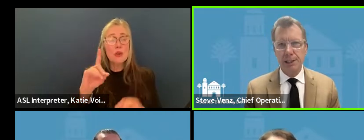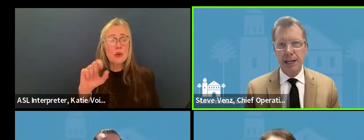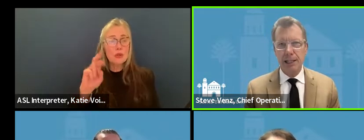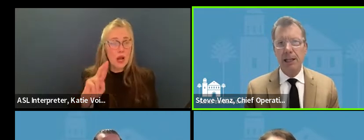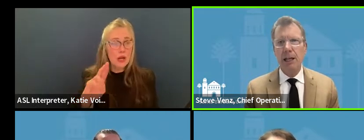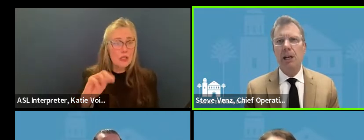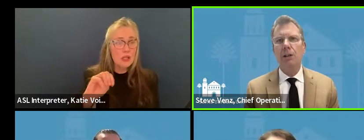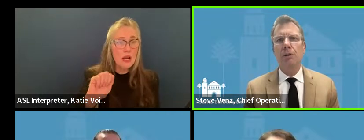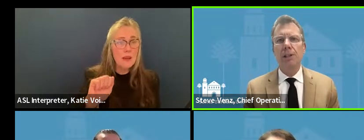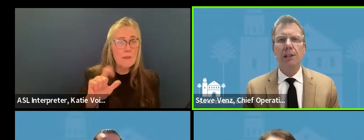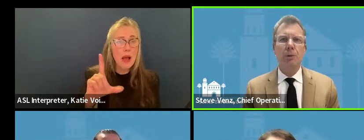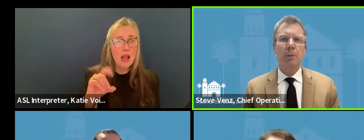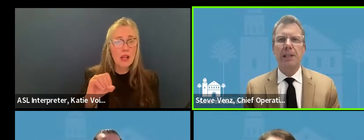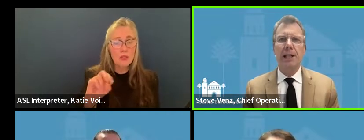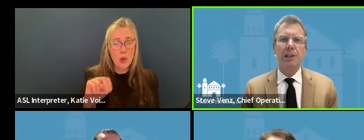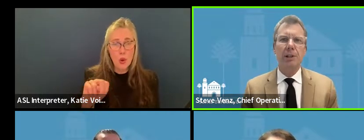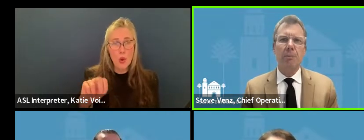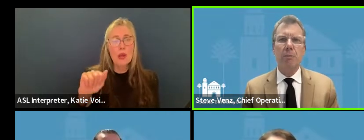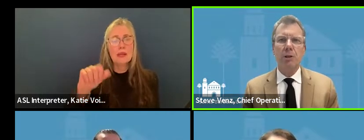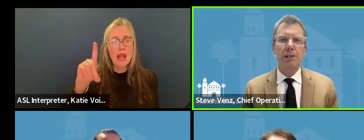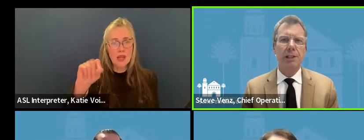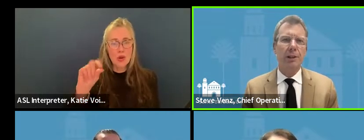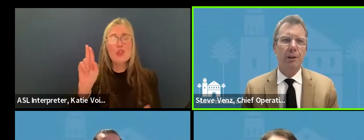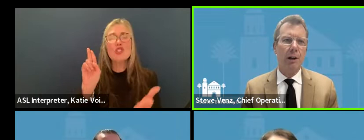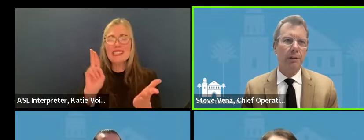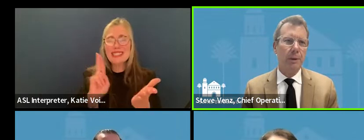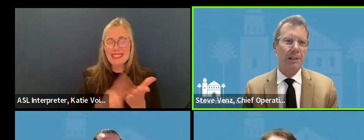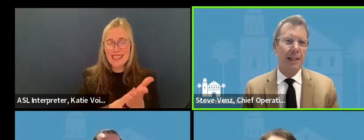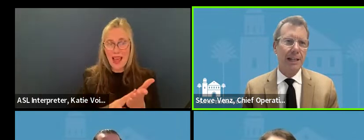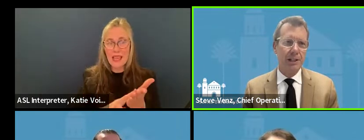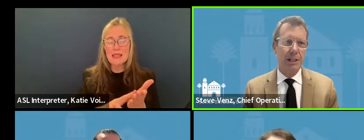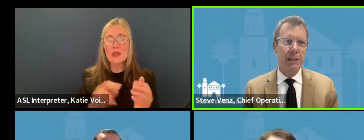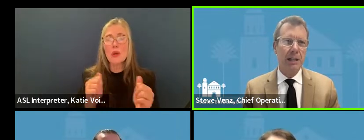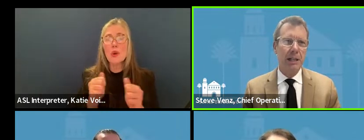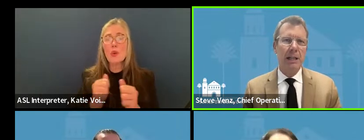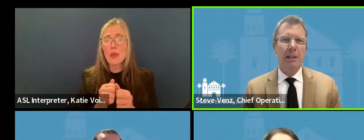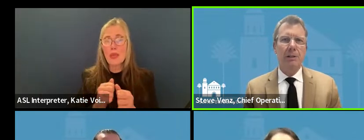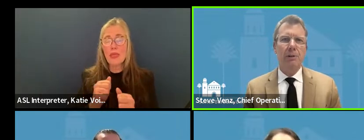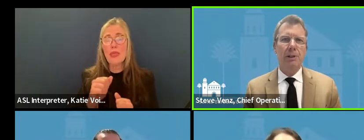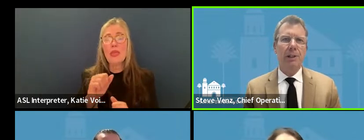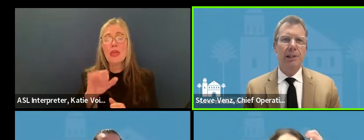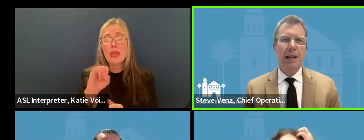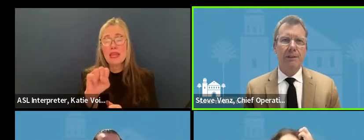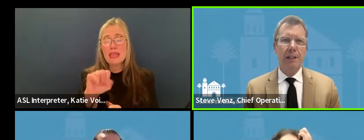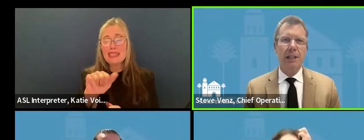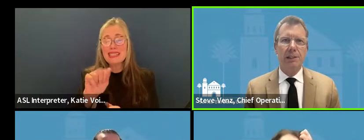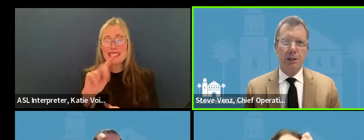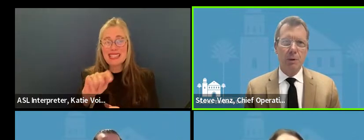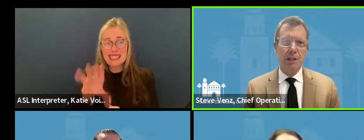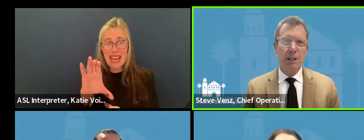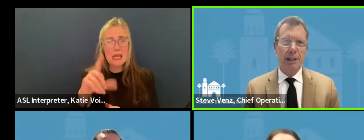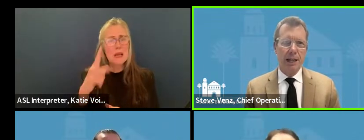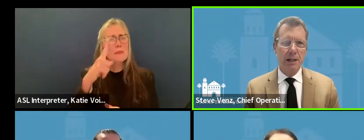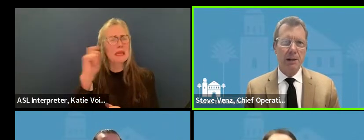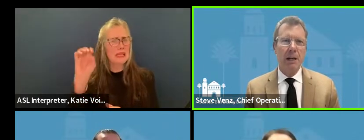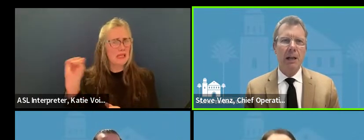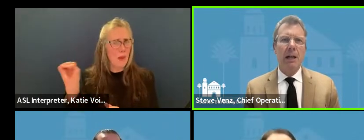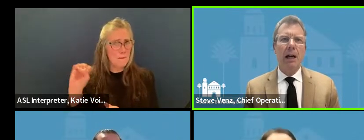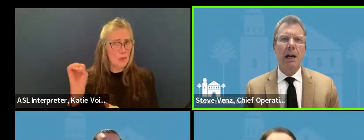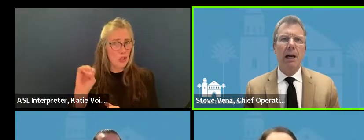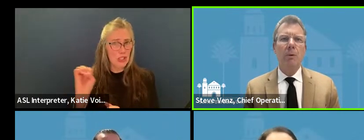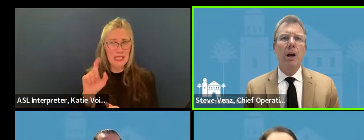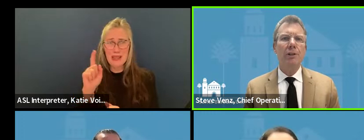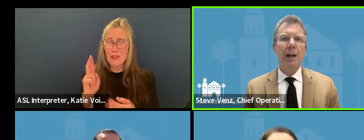GeoCentric using the superintendent's emergency authorization. due to the safety situation